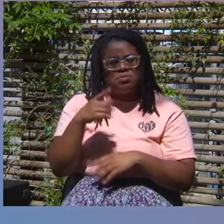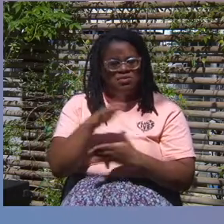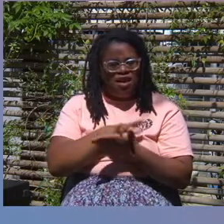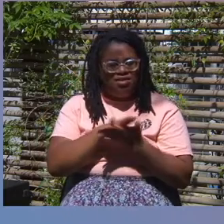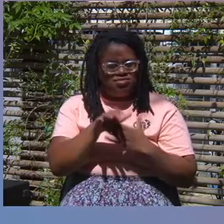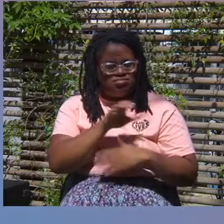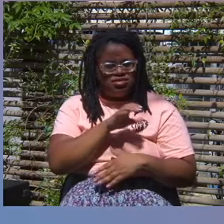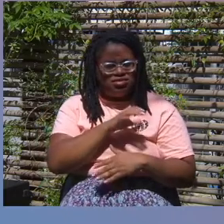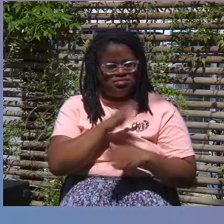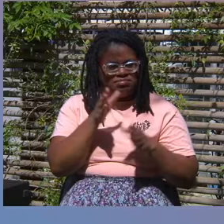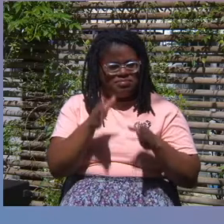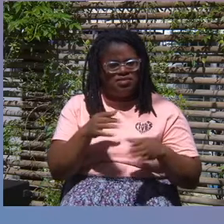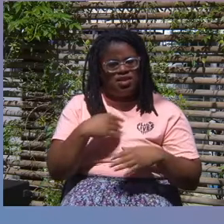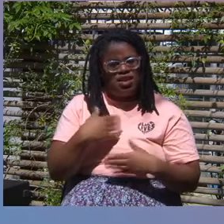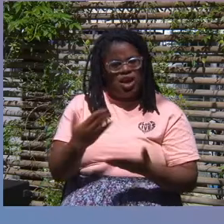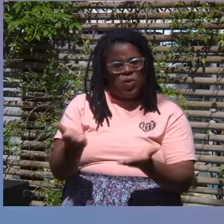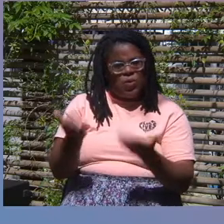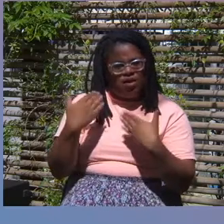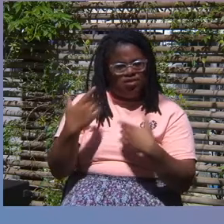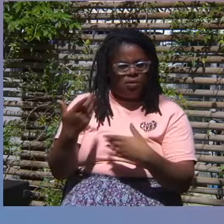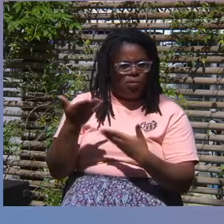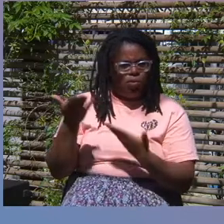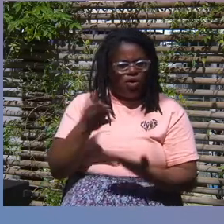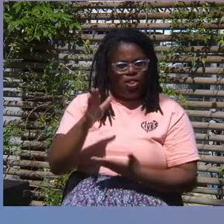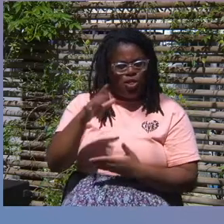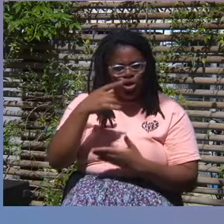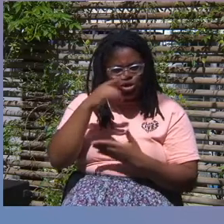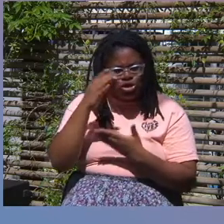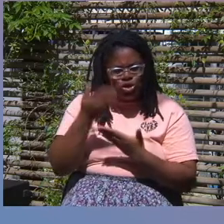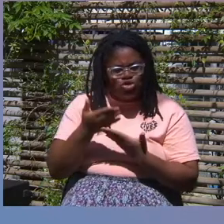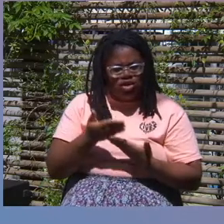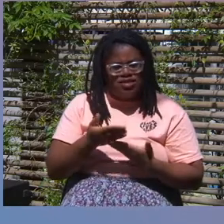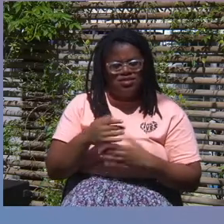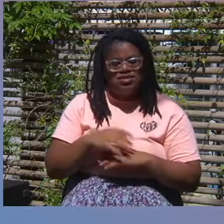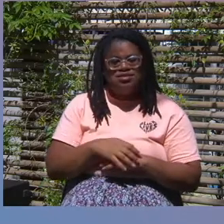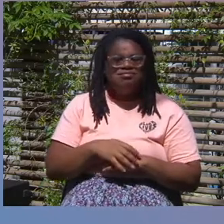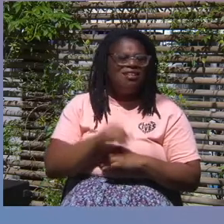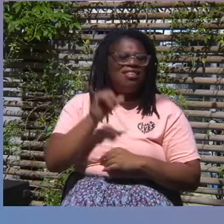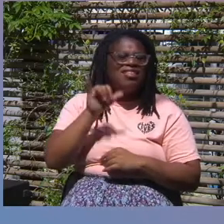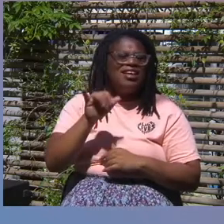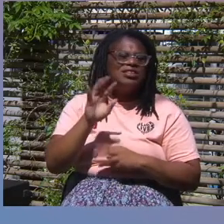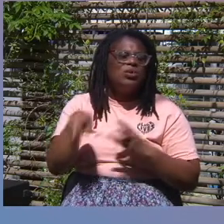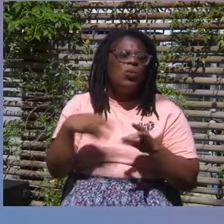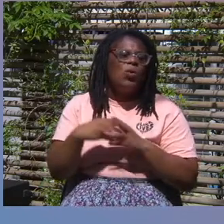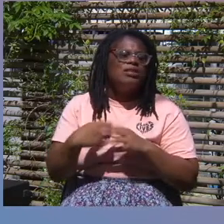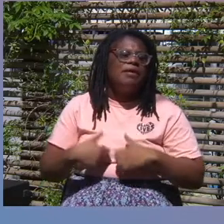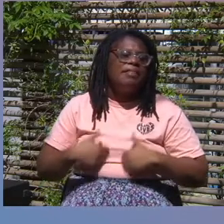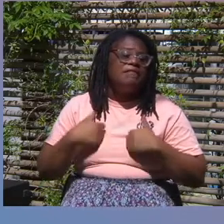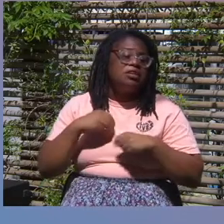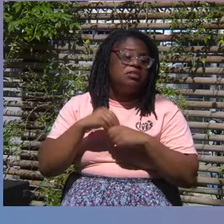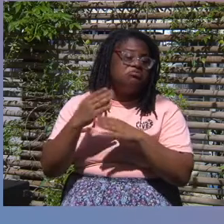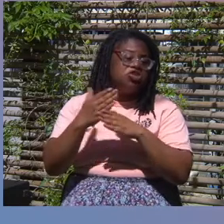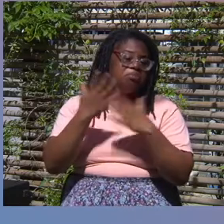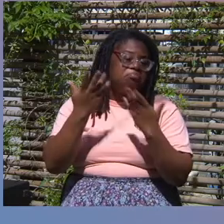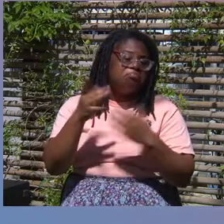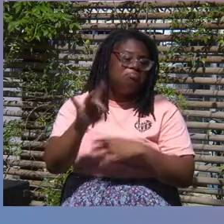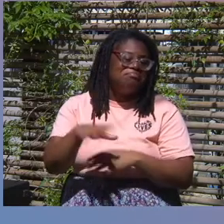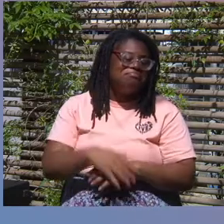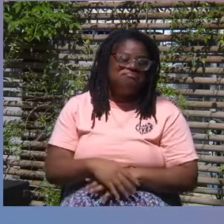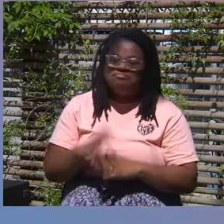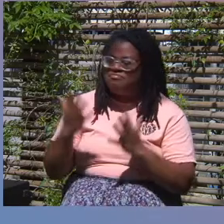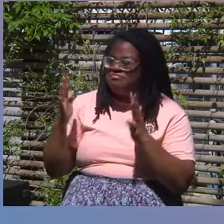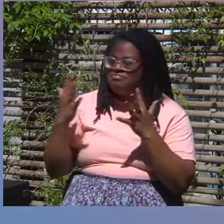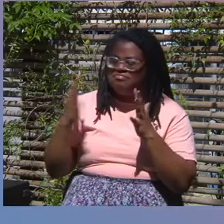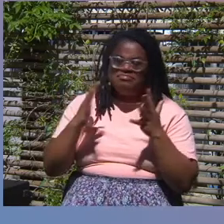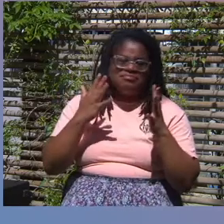So we're on their beat, and I want them to bring their children, you know. It's the kind of world I'm living in. That's all I'm just sharing. Yeah,